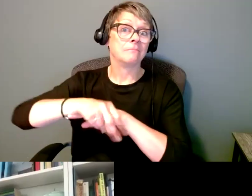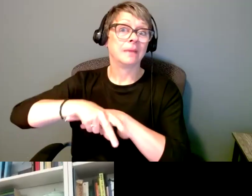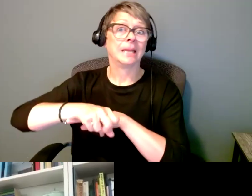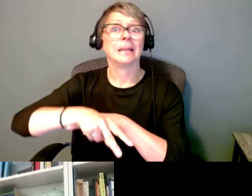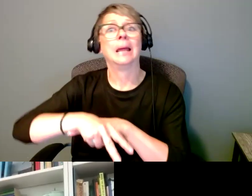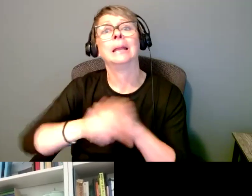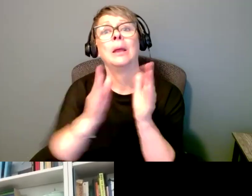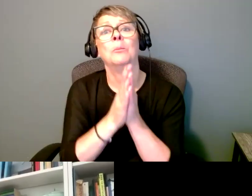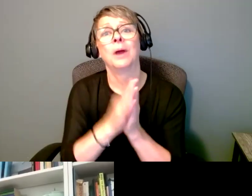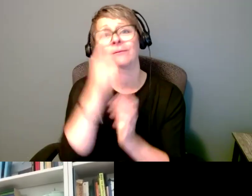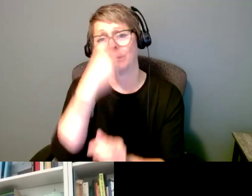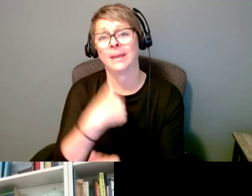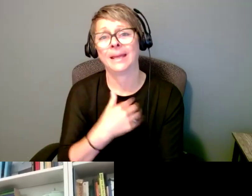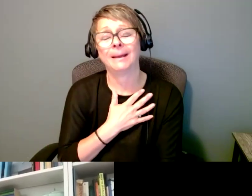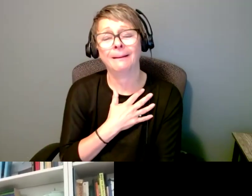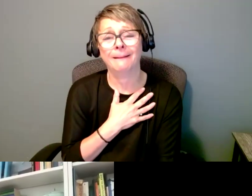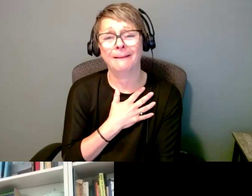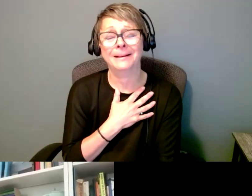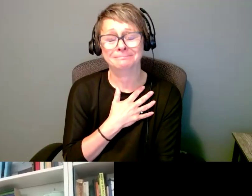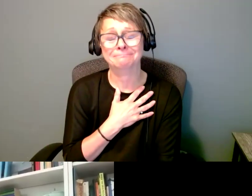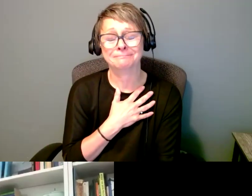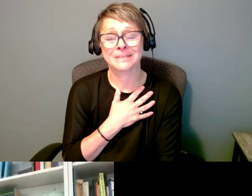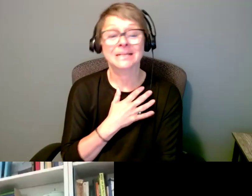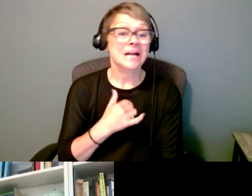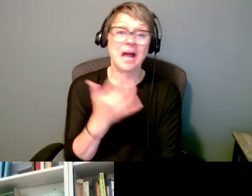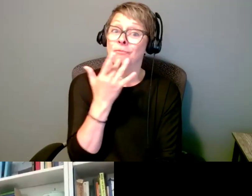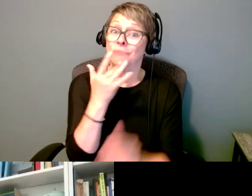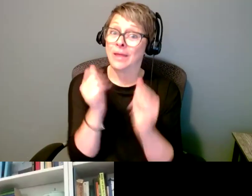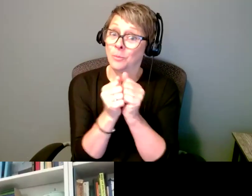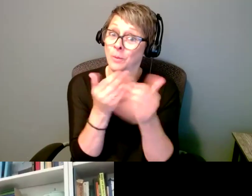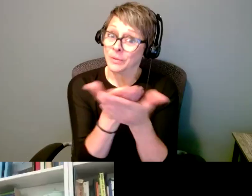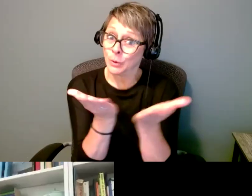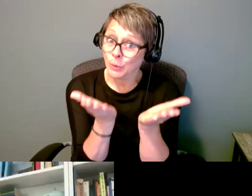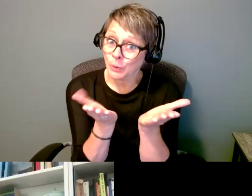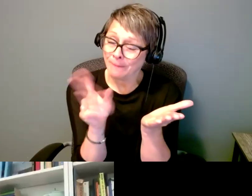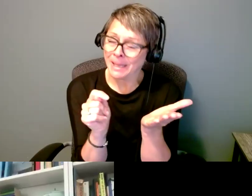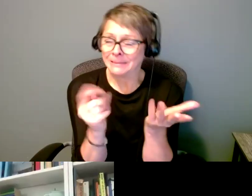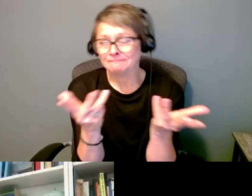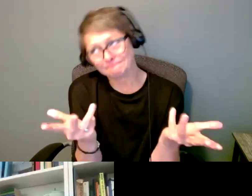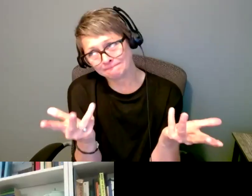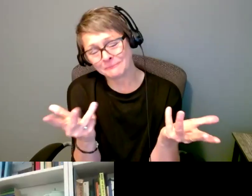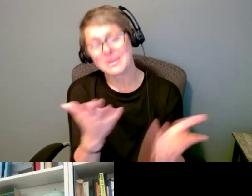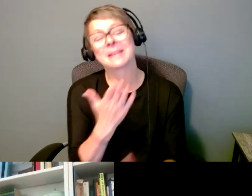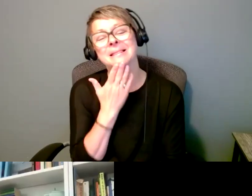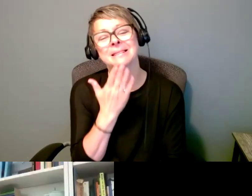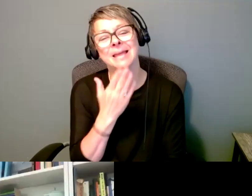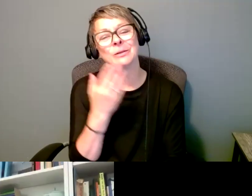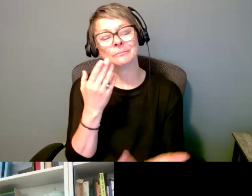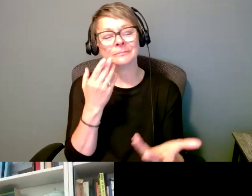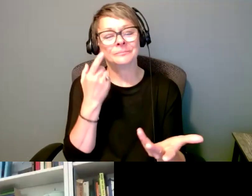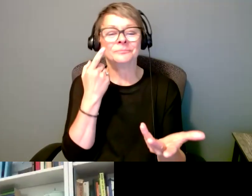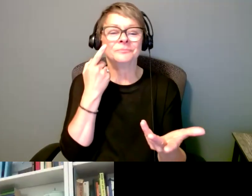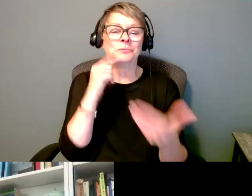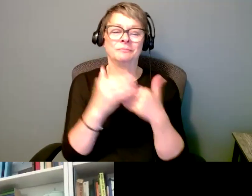your prayers. I would rather be with you, but thank you very much for the opportunity to,